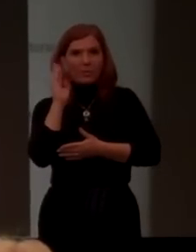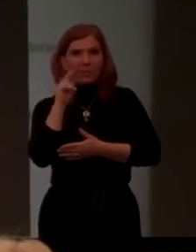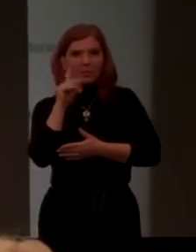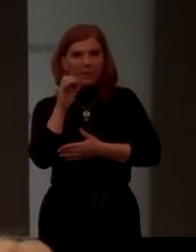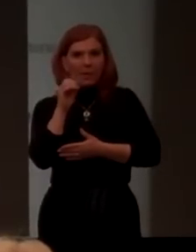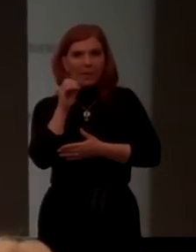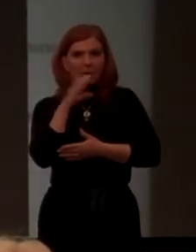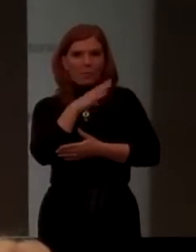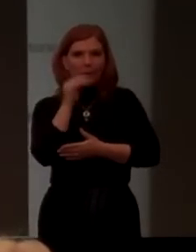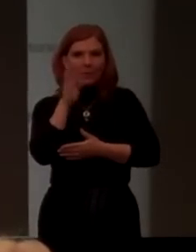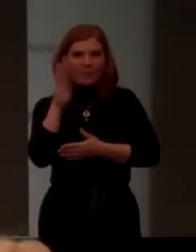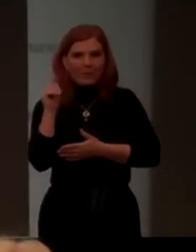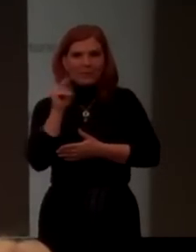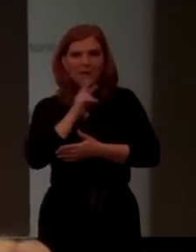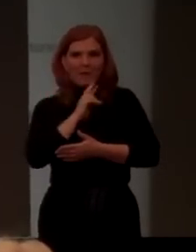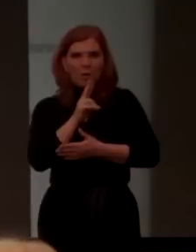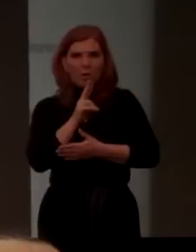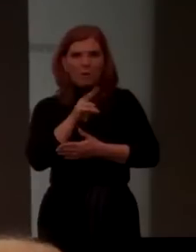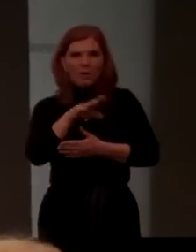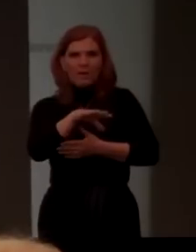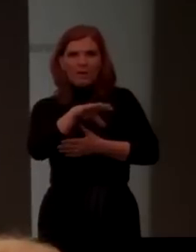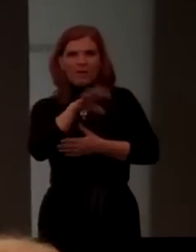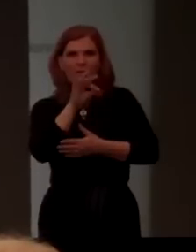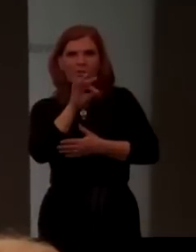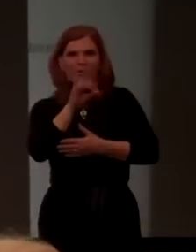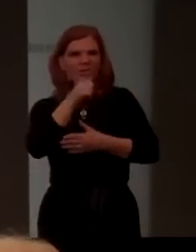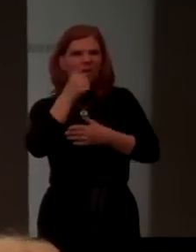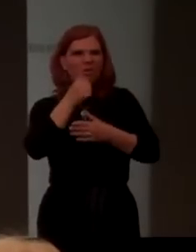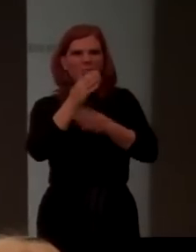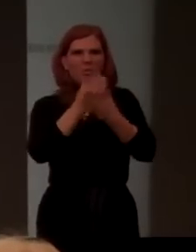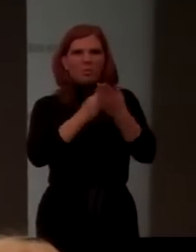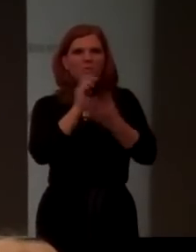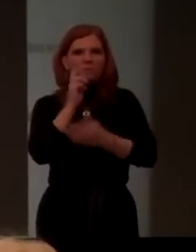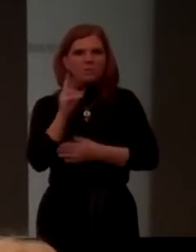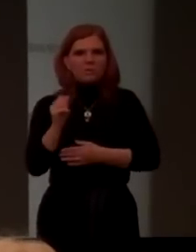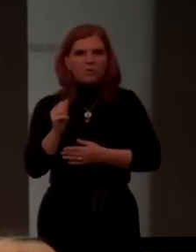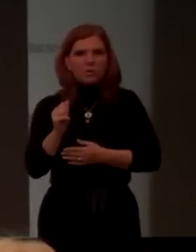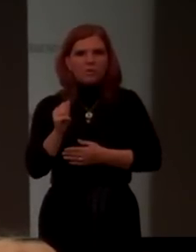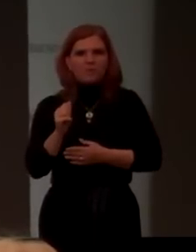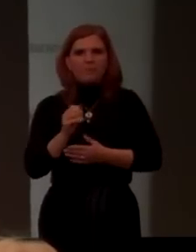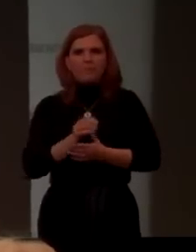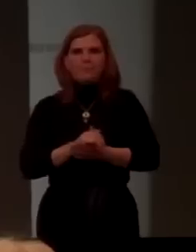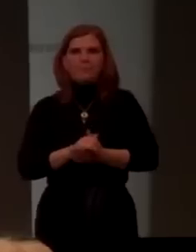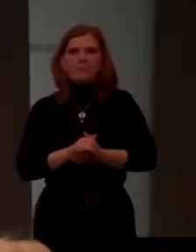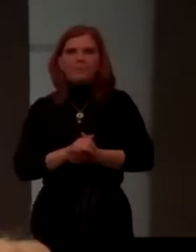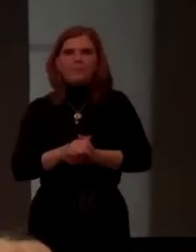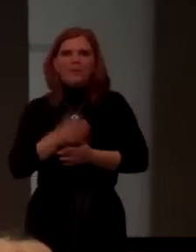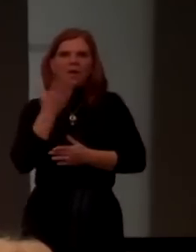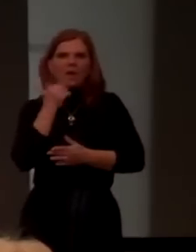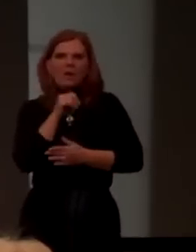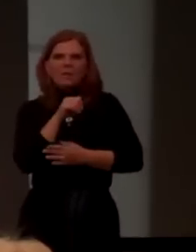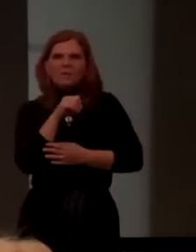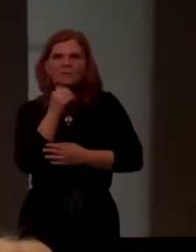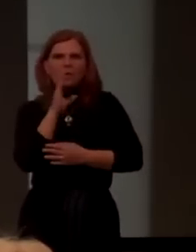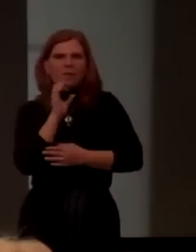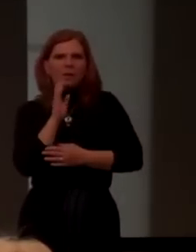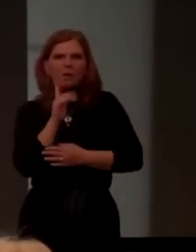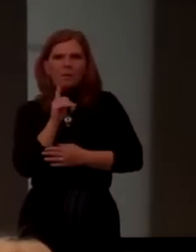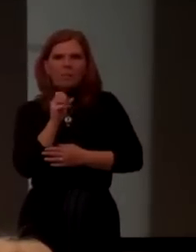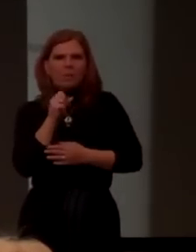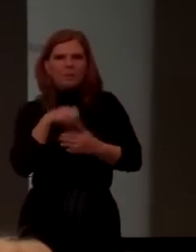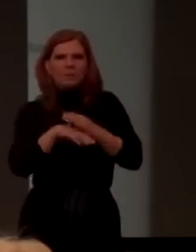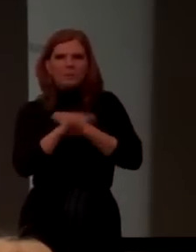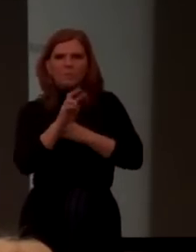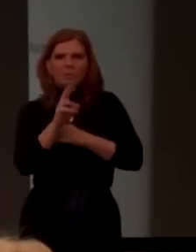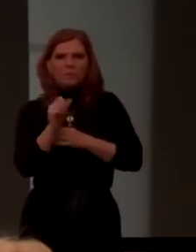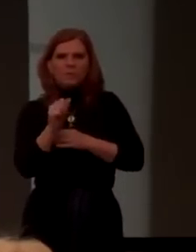and BB&T are found throughout other parts of West Virginia. I don't know if there's another Cabela's in West